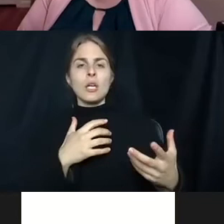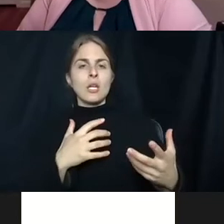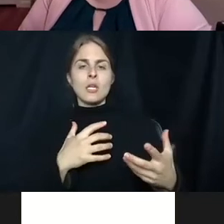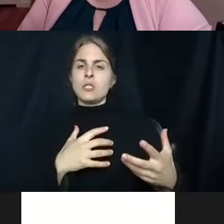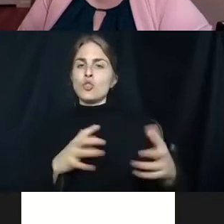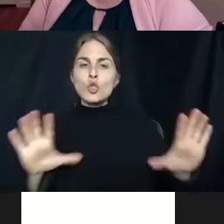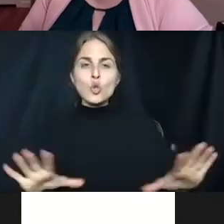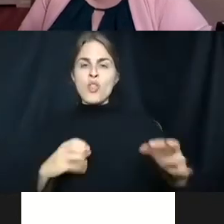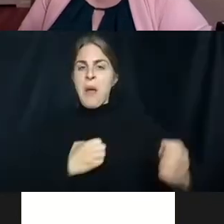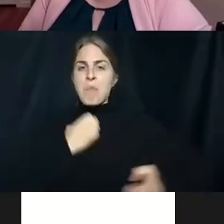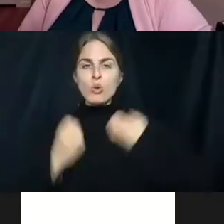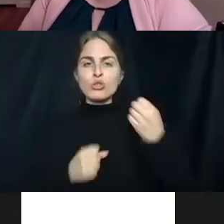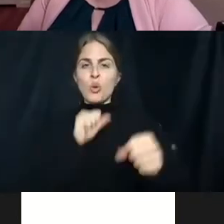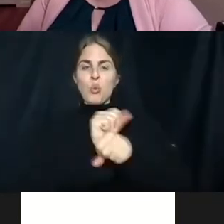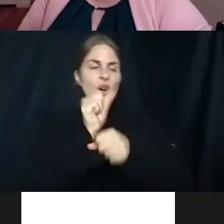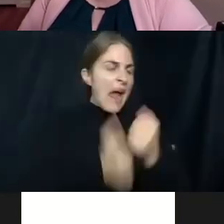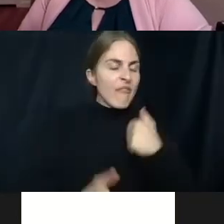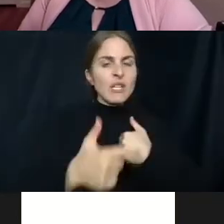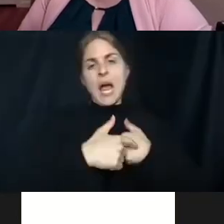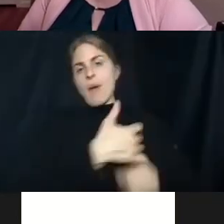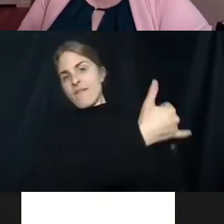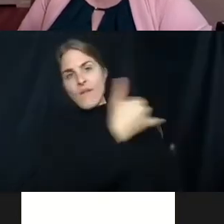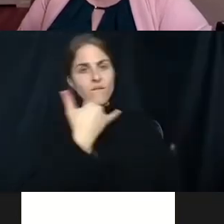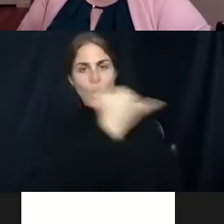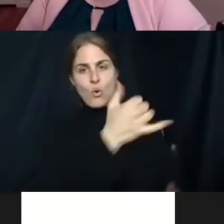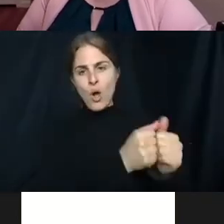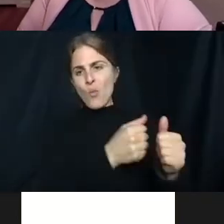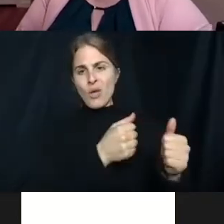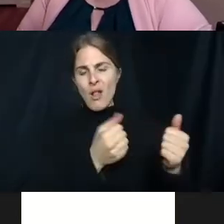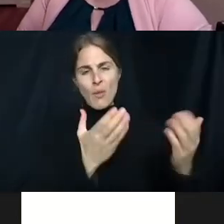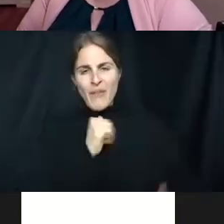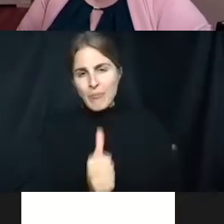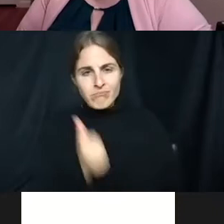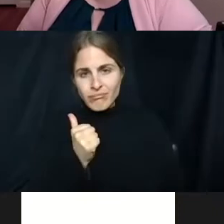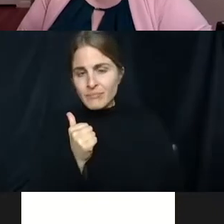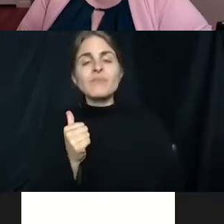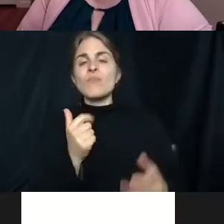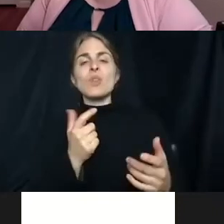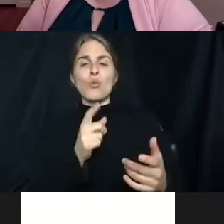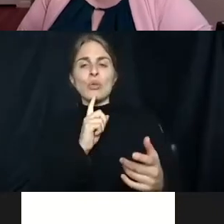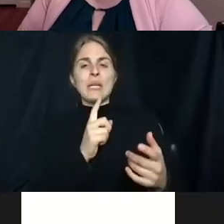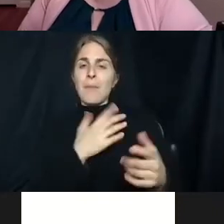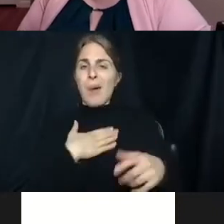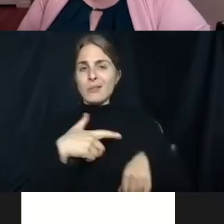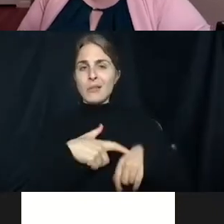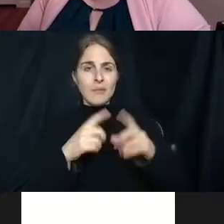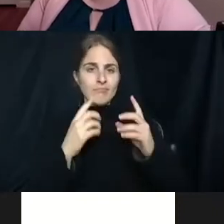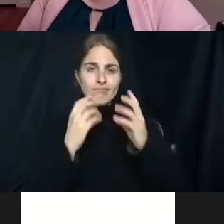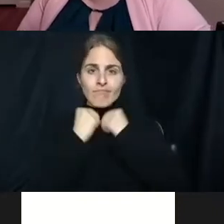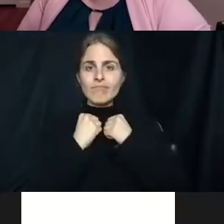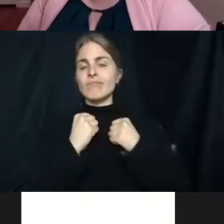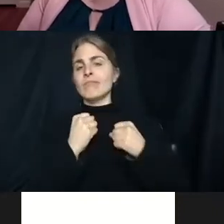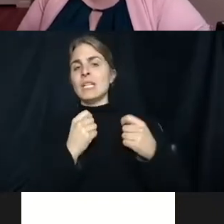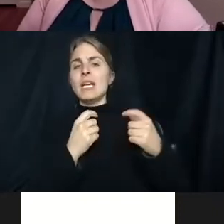like every single time I have a phone call with a provider. So I find that it really just depends on what their own personal